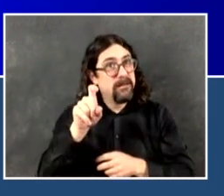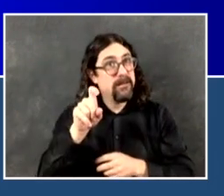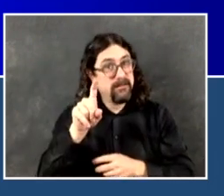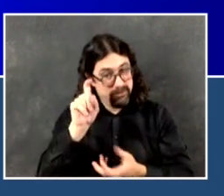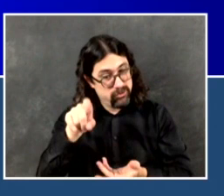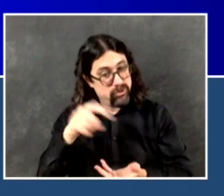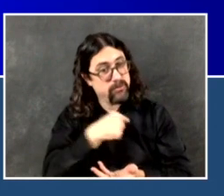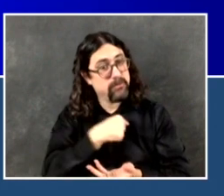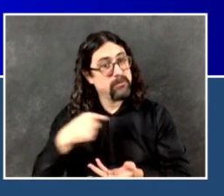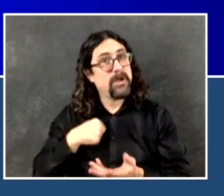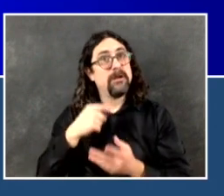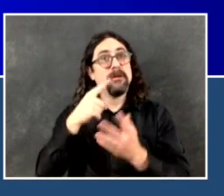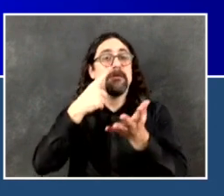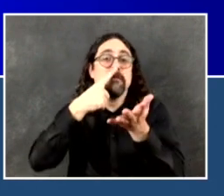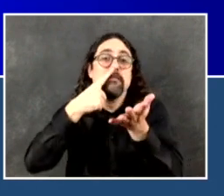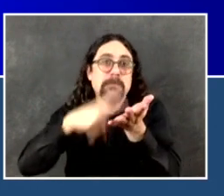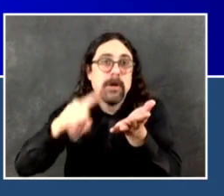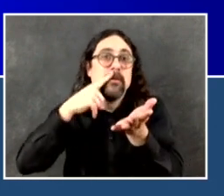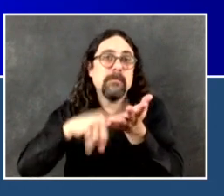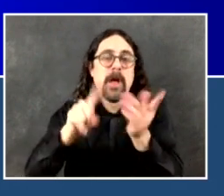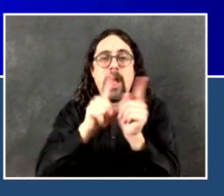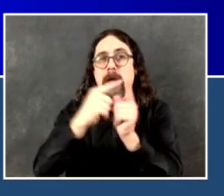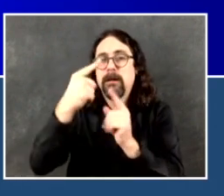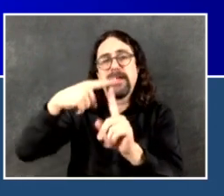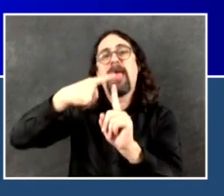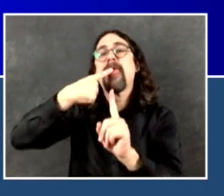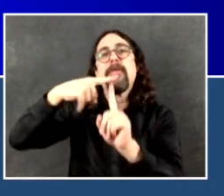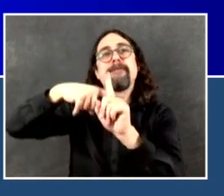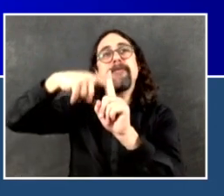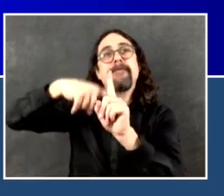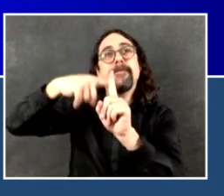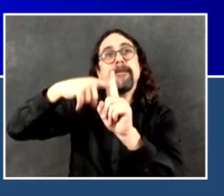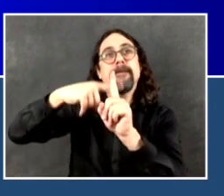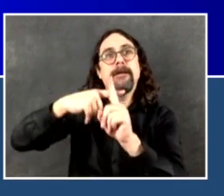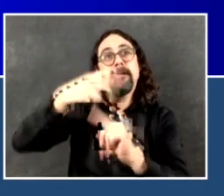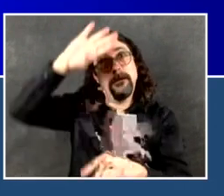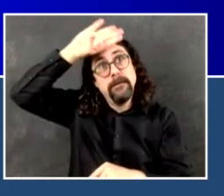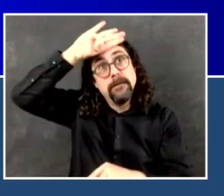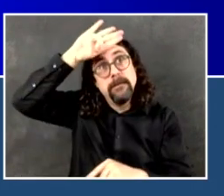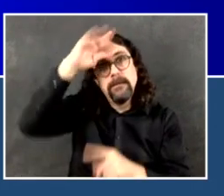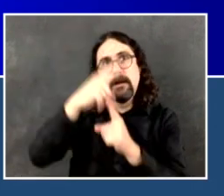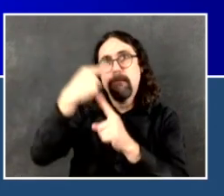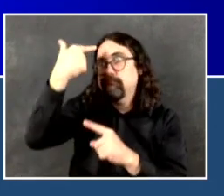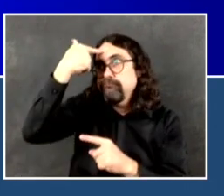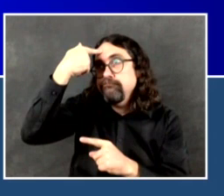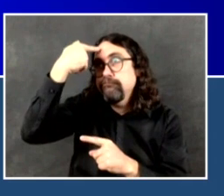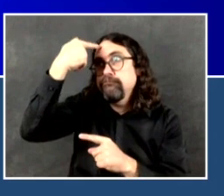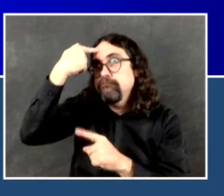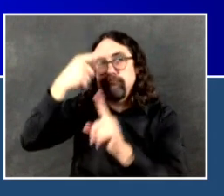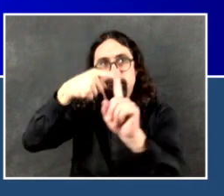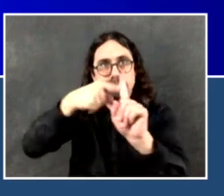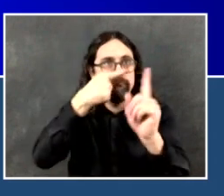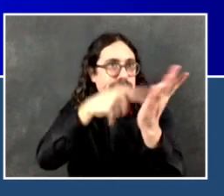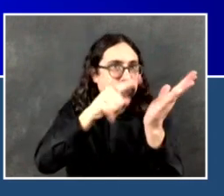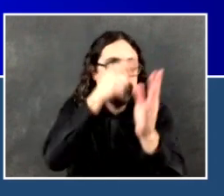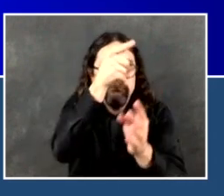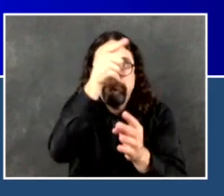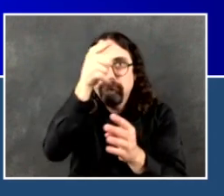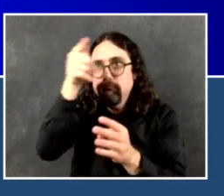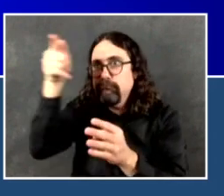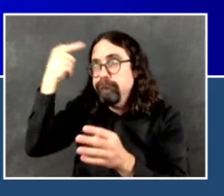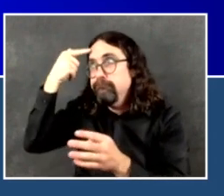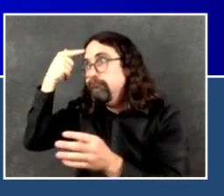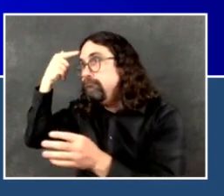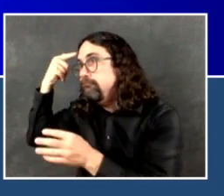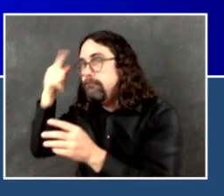basis? Where? How? They're clearly powerful tools. They fit our test and trace strategy. How are we